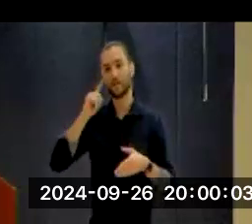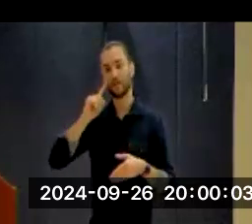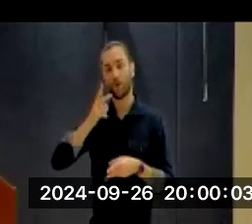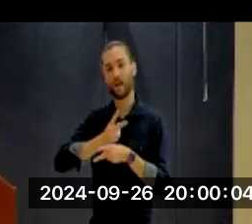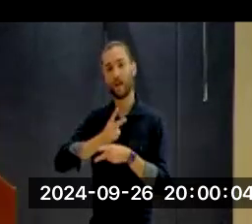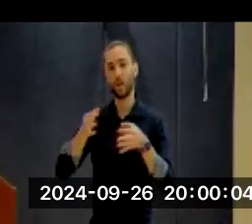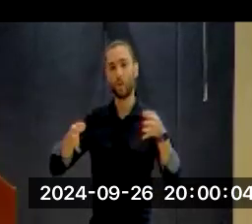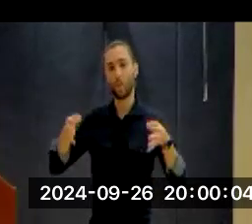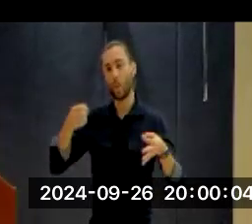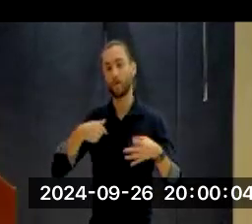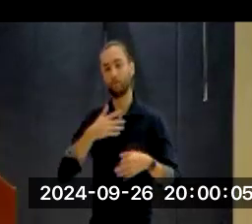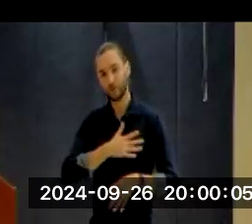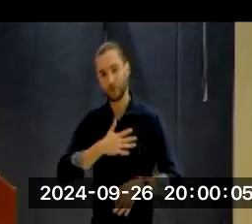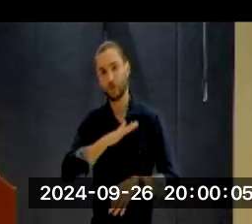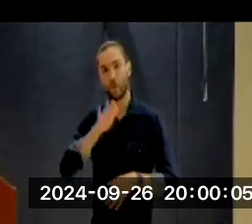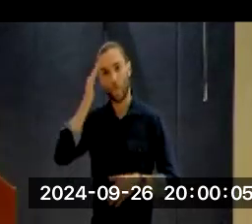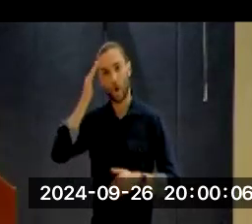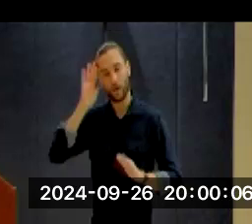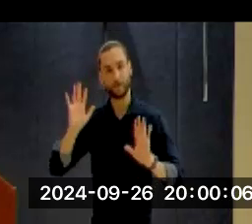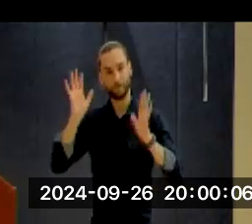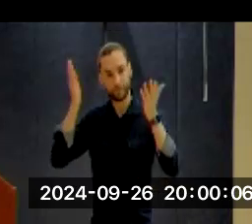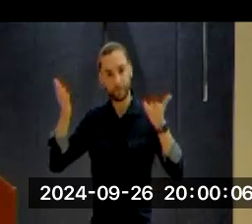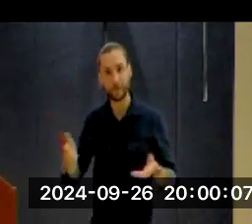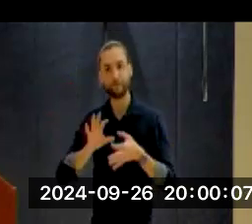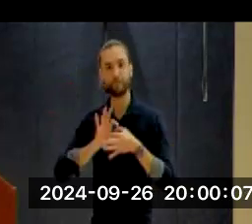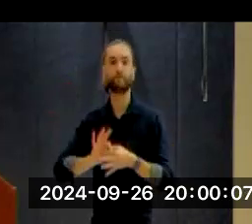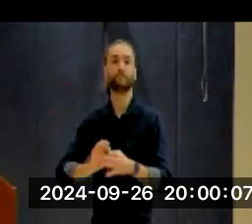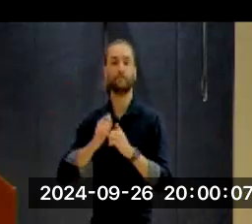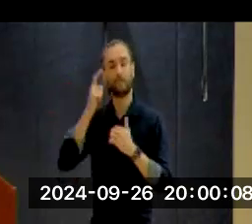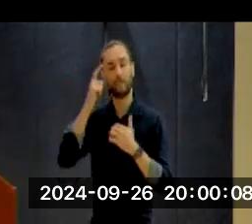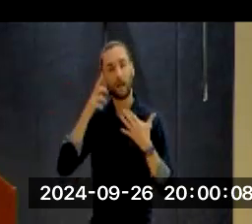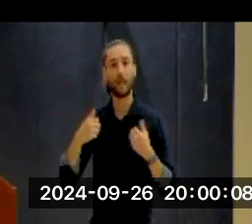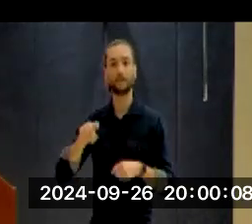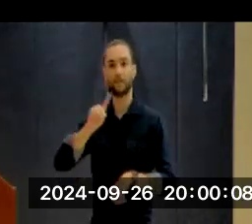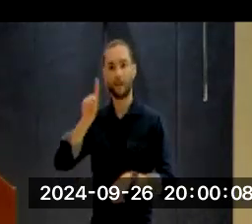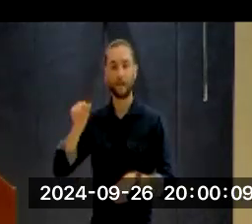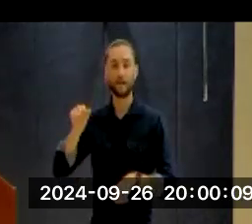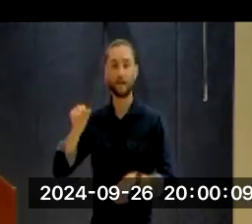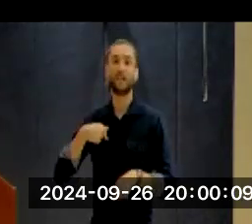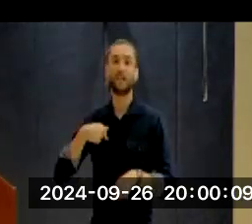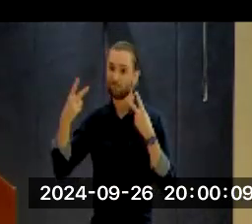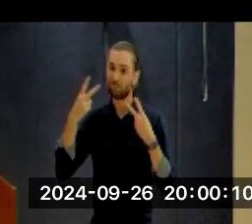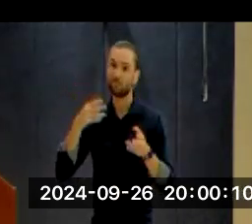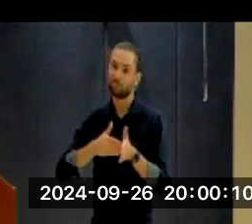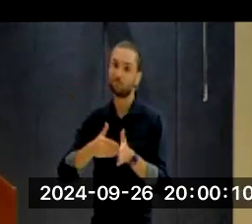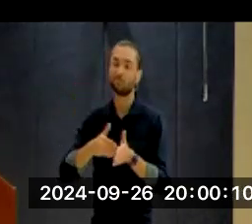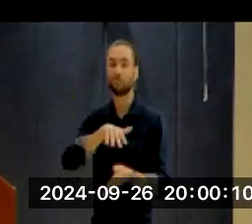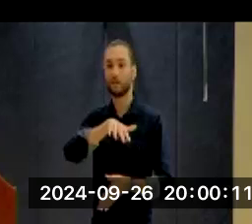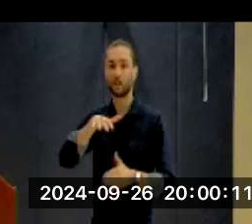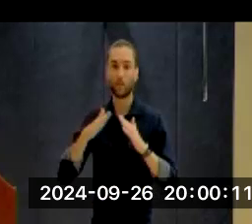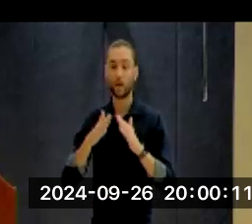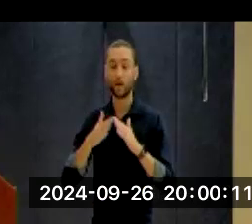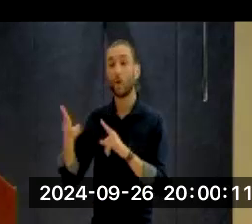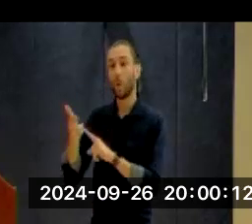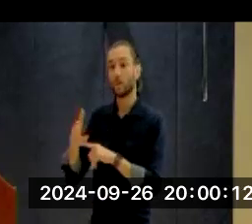so appreciative of the awareness you are bringing to the table regarding mental health disabilities. I see often in the community, hotel owners